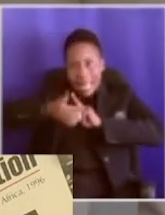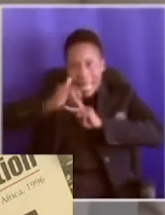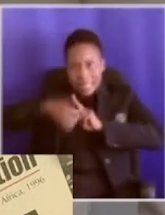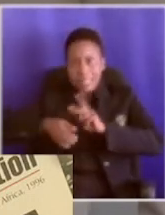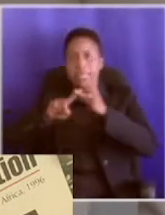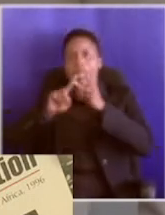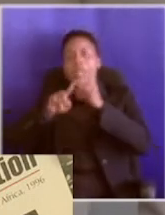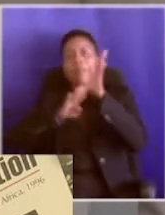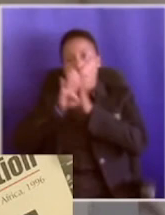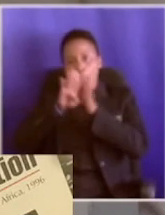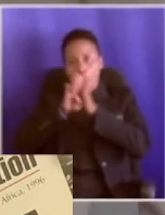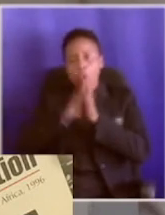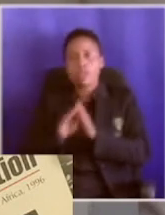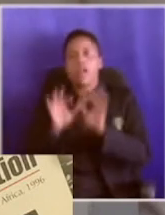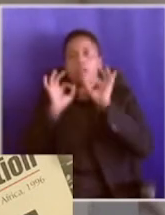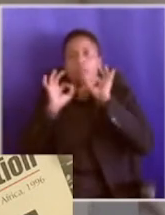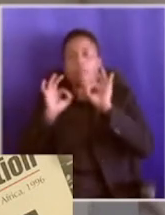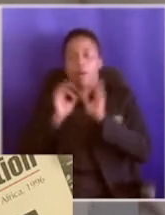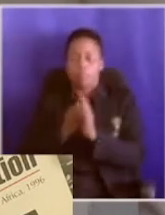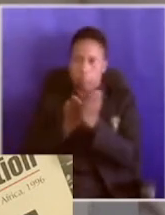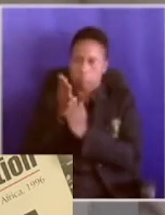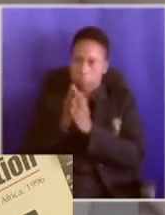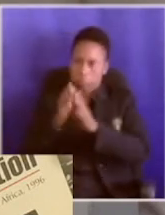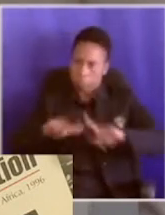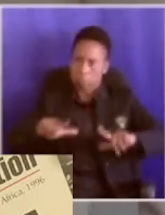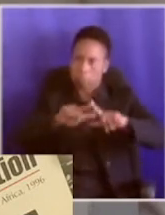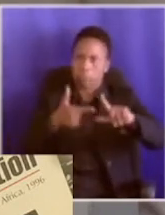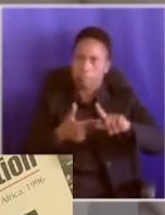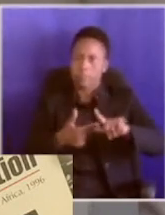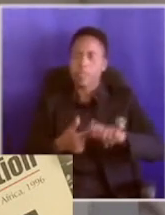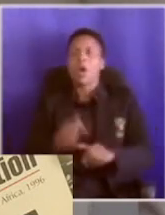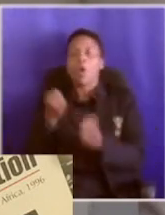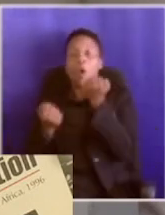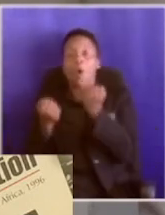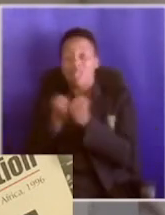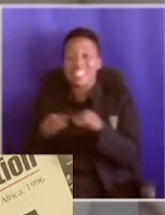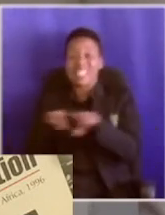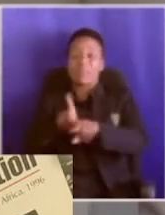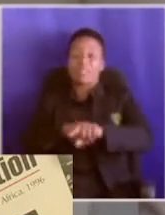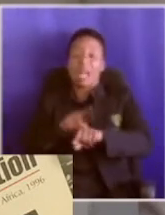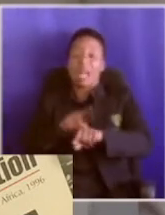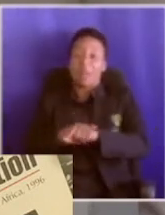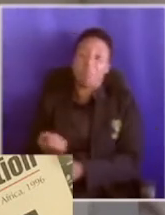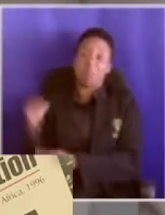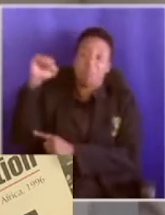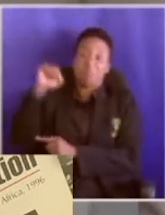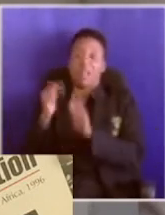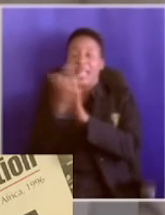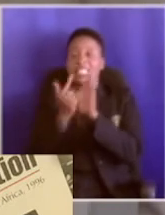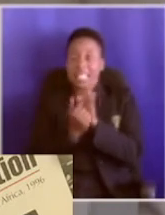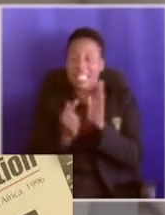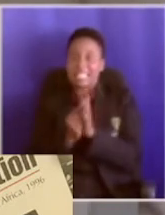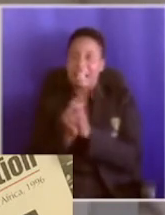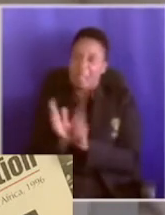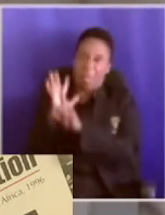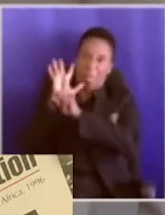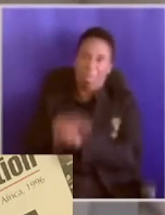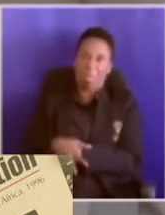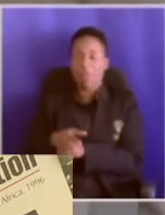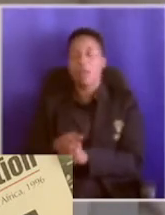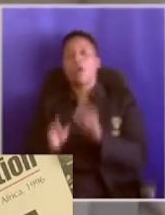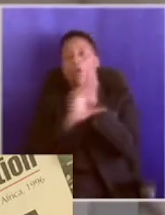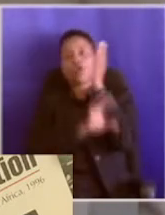these informal land rights. The courts will similarly reject legislation that infringes on the constitutional